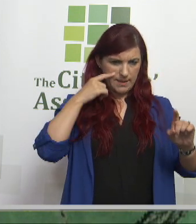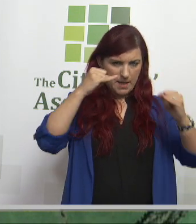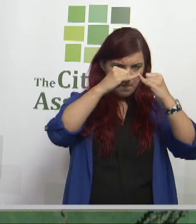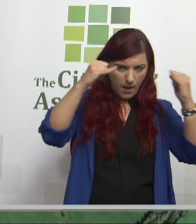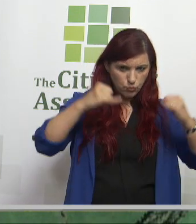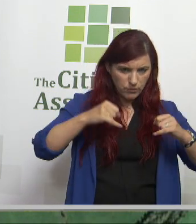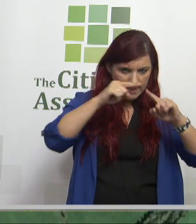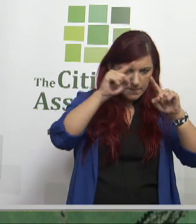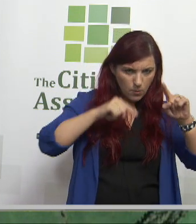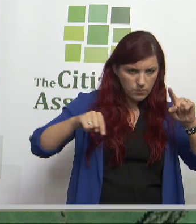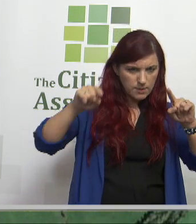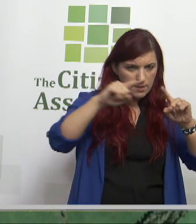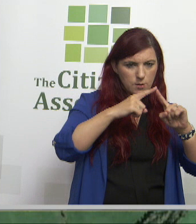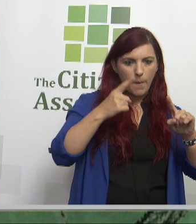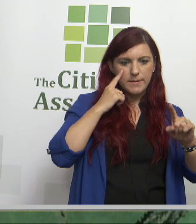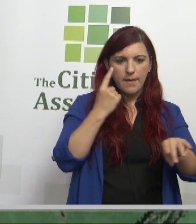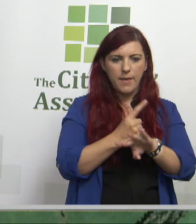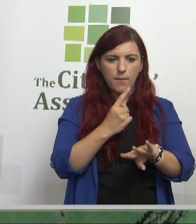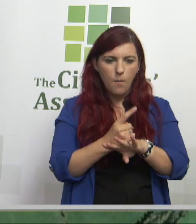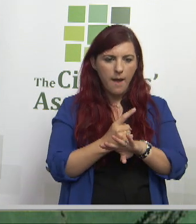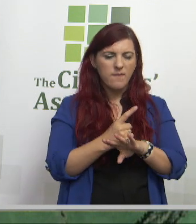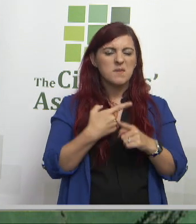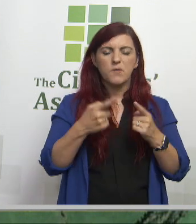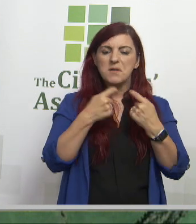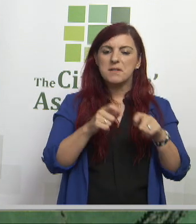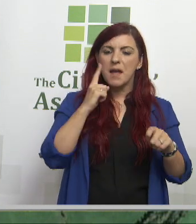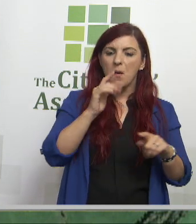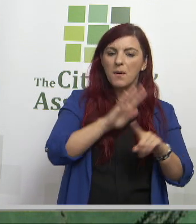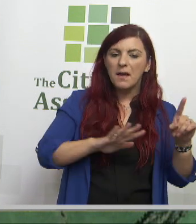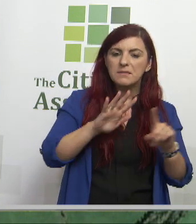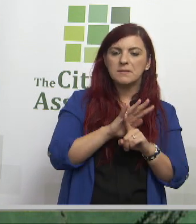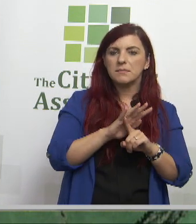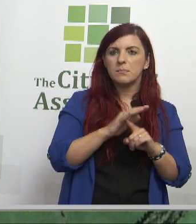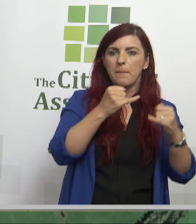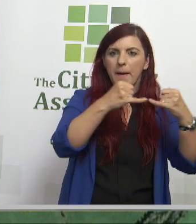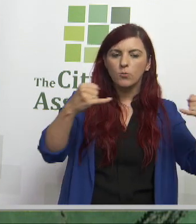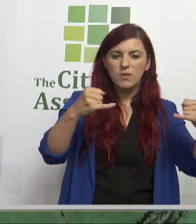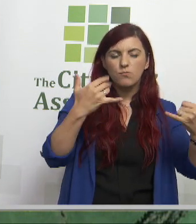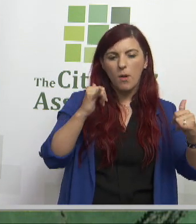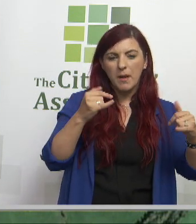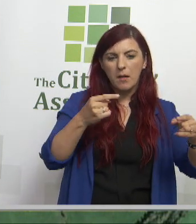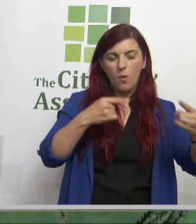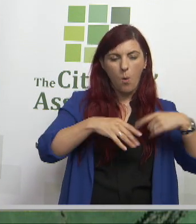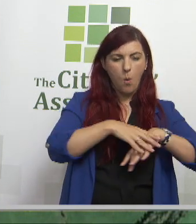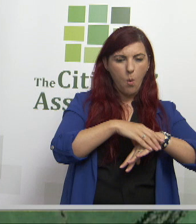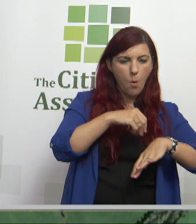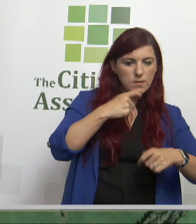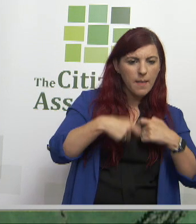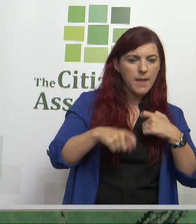in this map, you'll have townland boundaries that may have been there since the Bronze Age, in fact, as territorial boundaries. But then you have